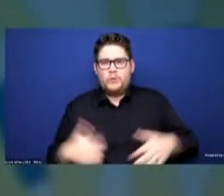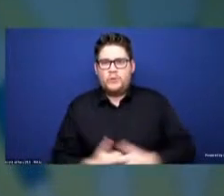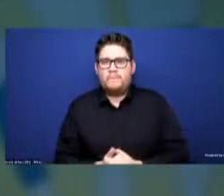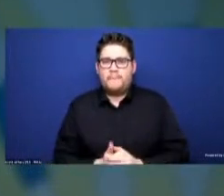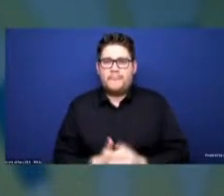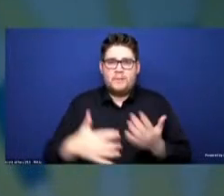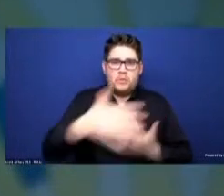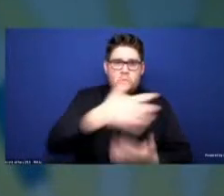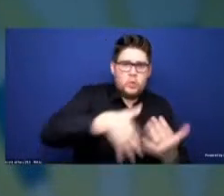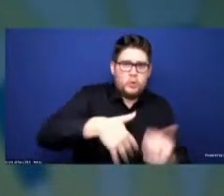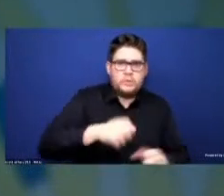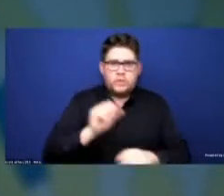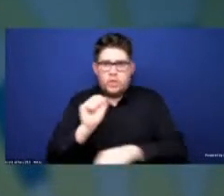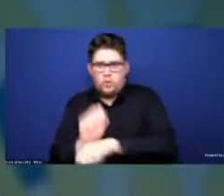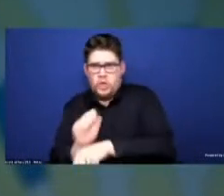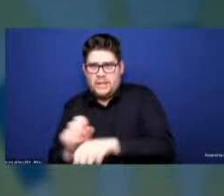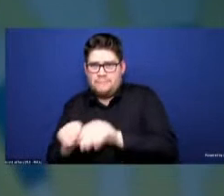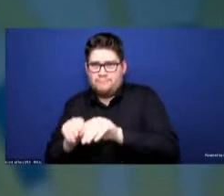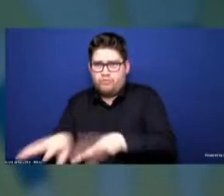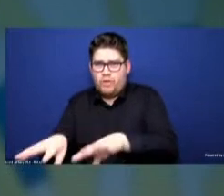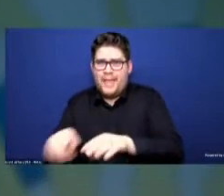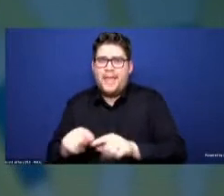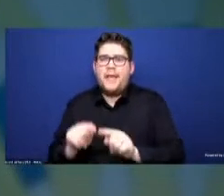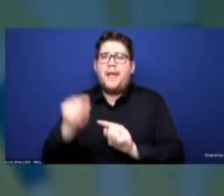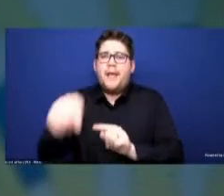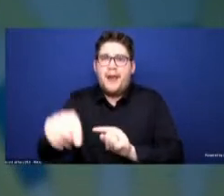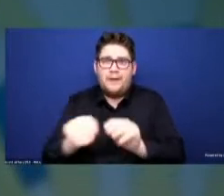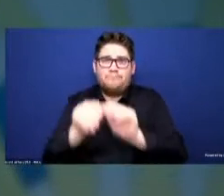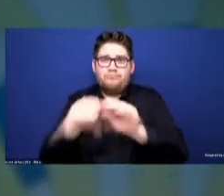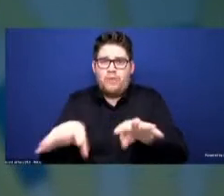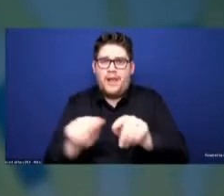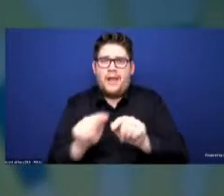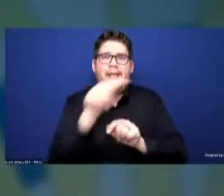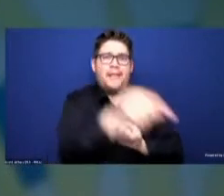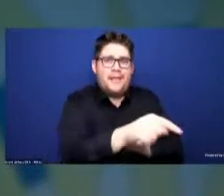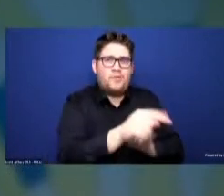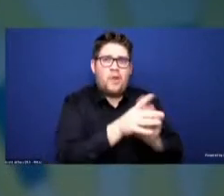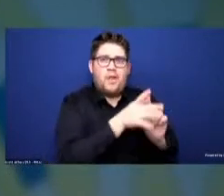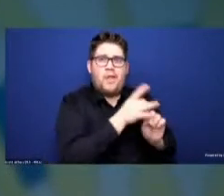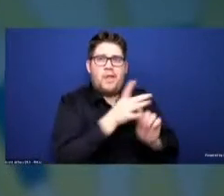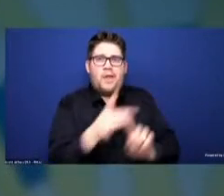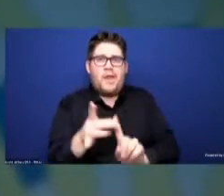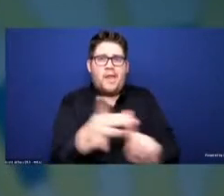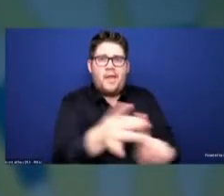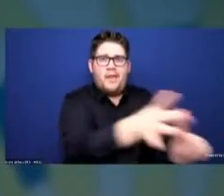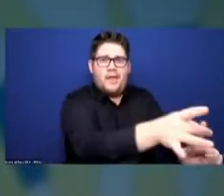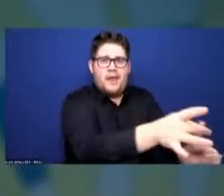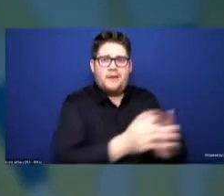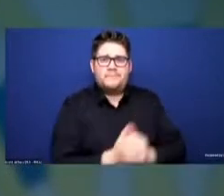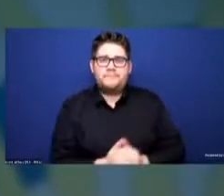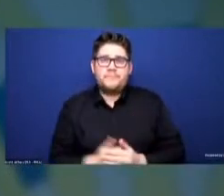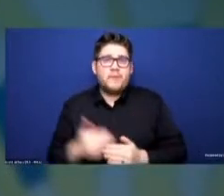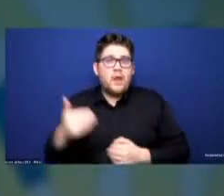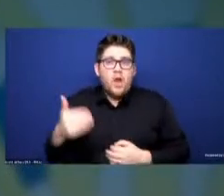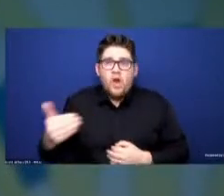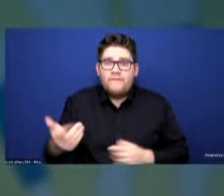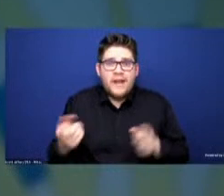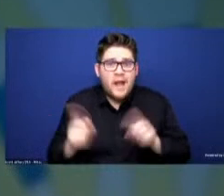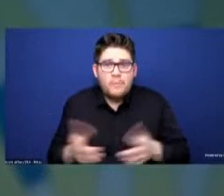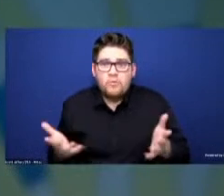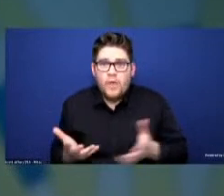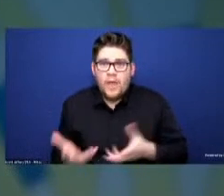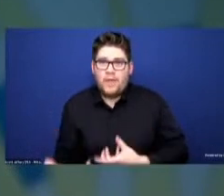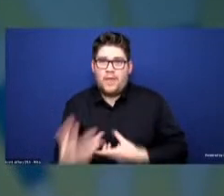social connections, when people bring it into a home, where before, if there were